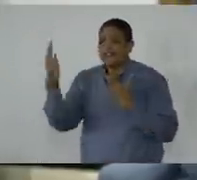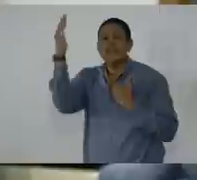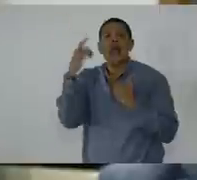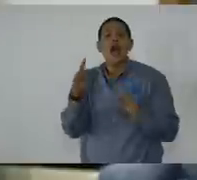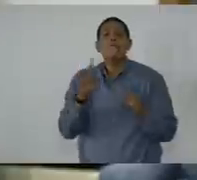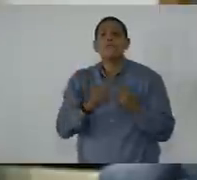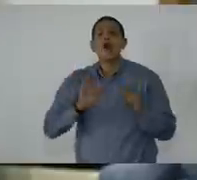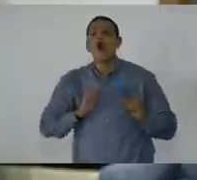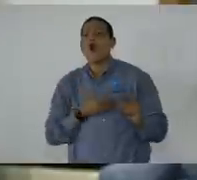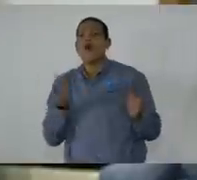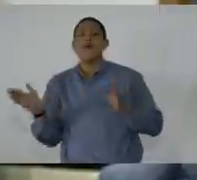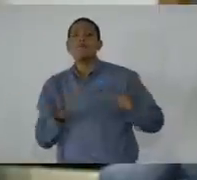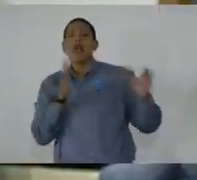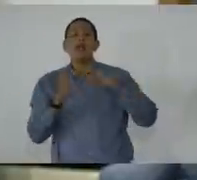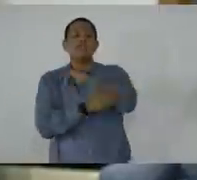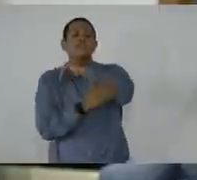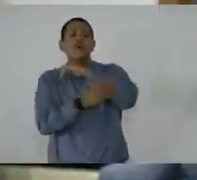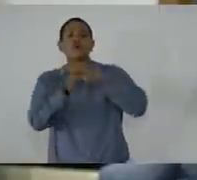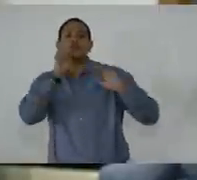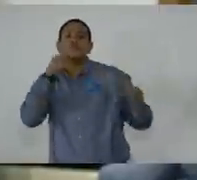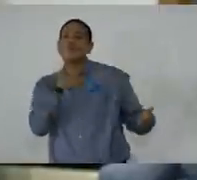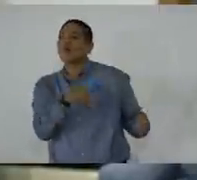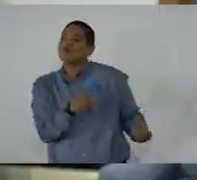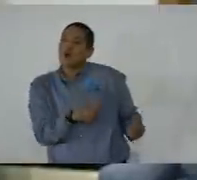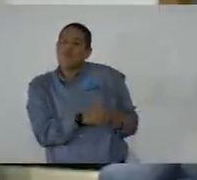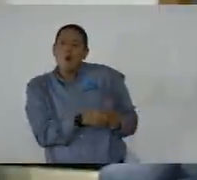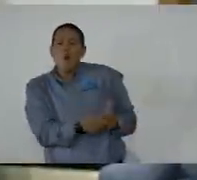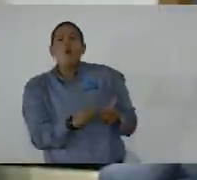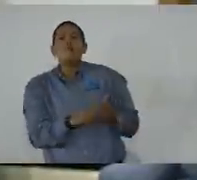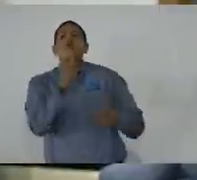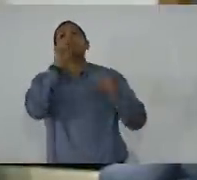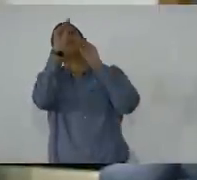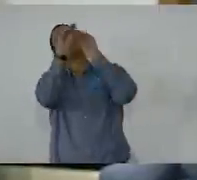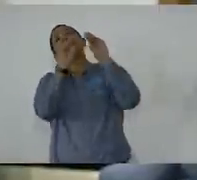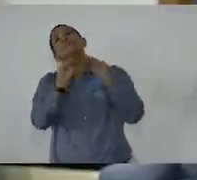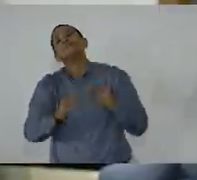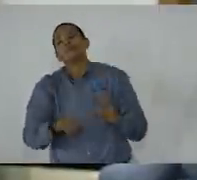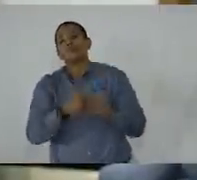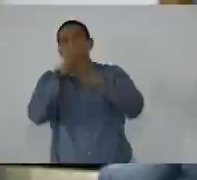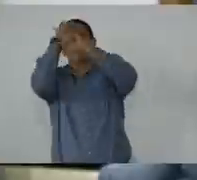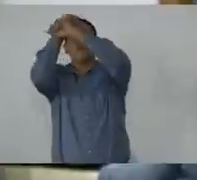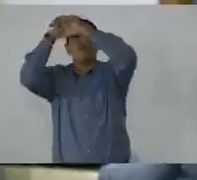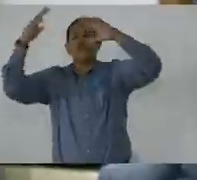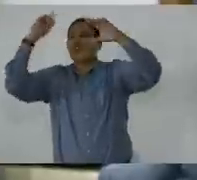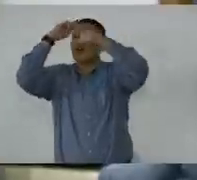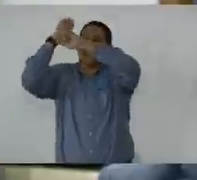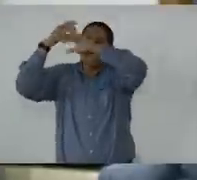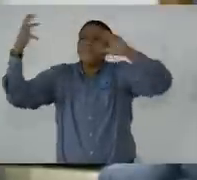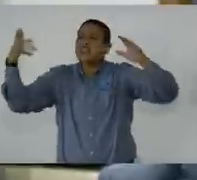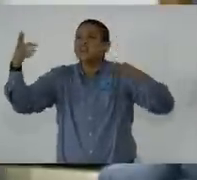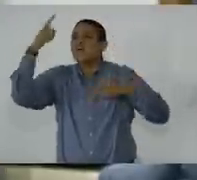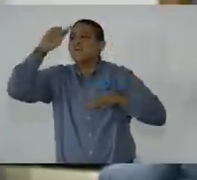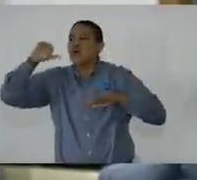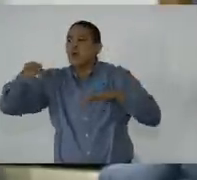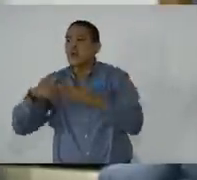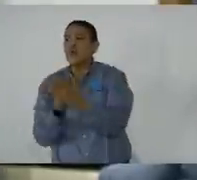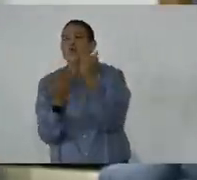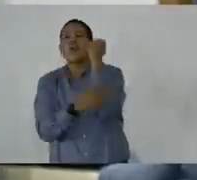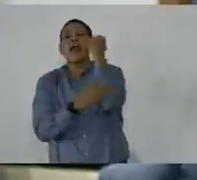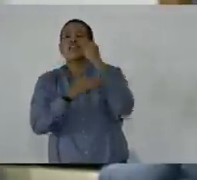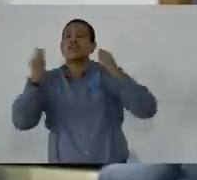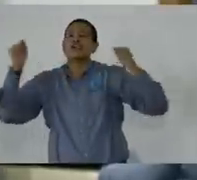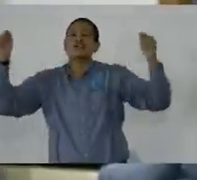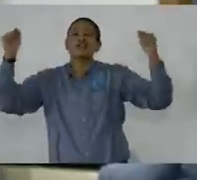our plans as a country to address them, and to lay out a vision for a new national